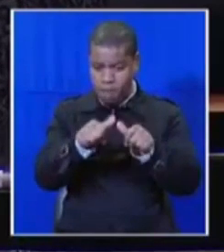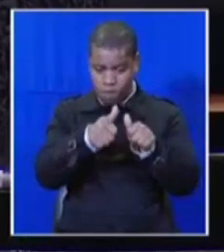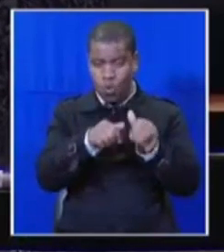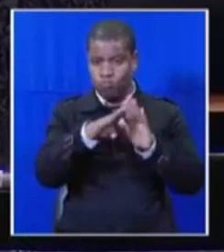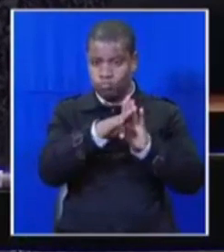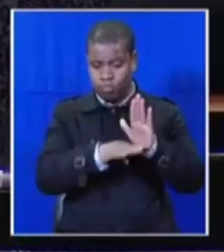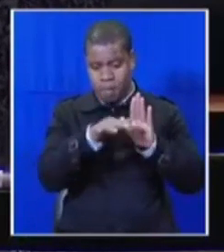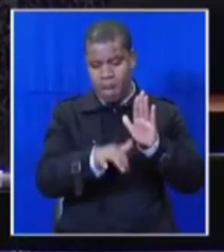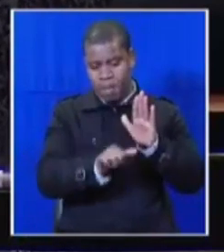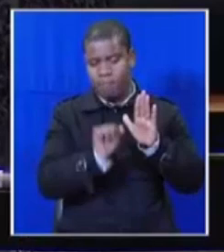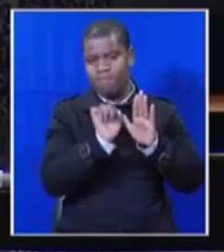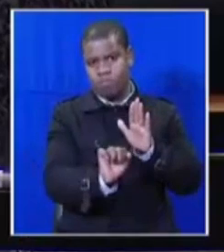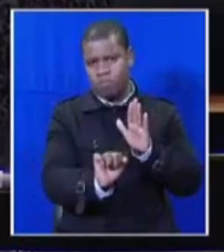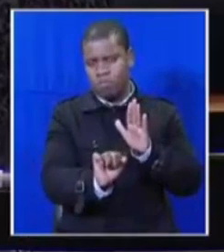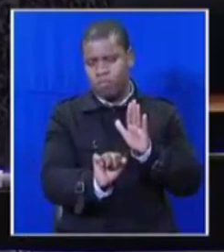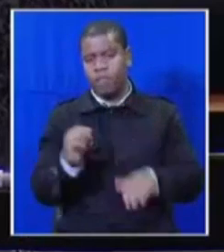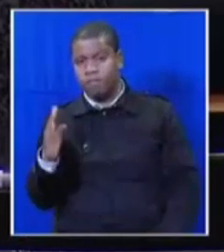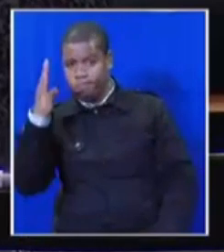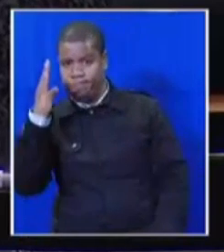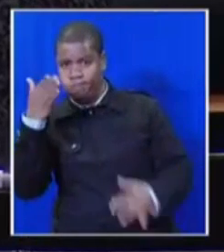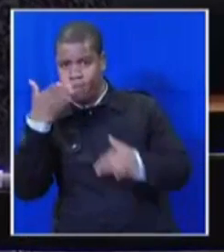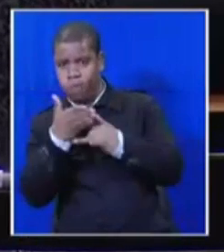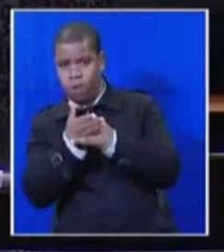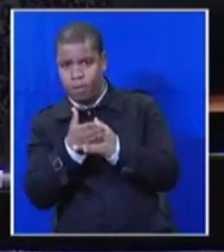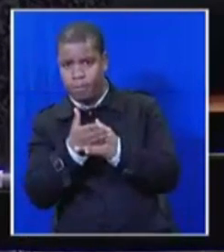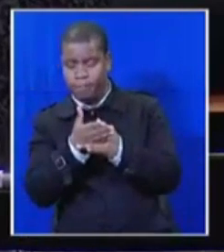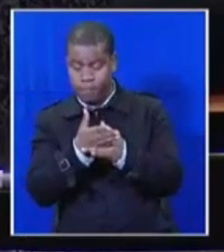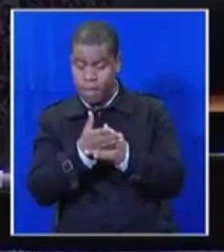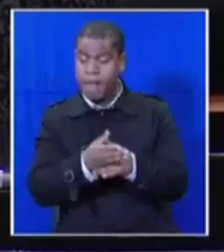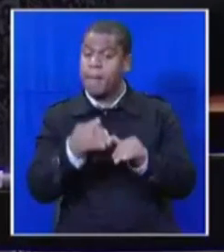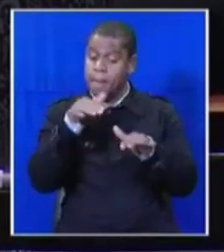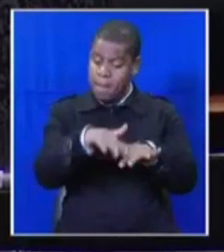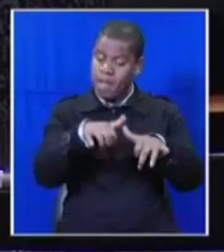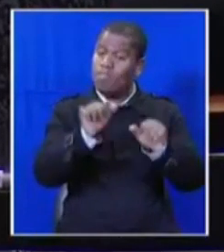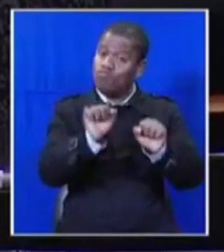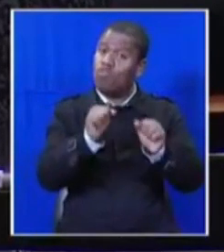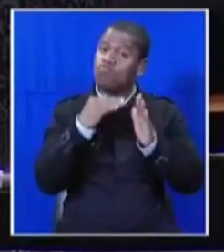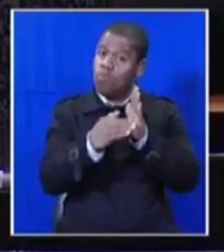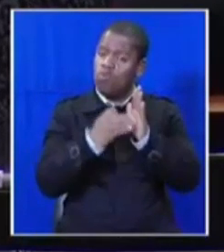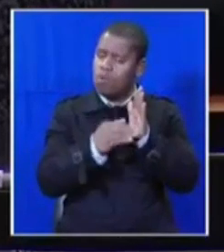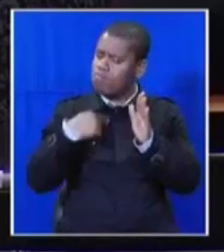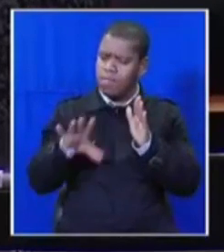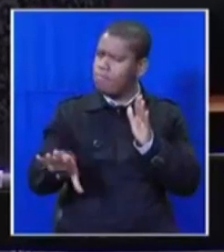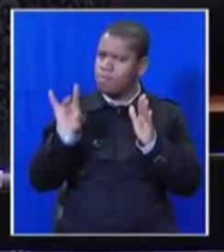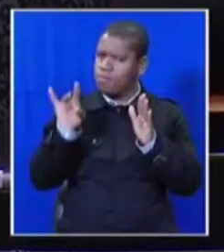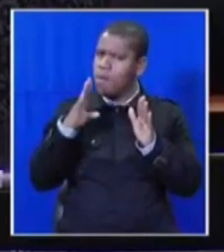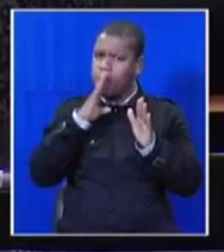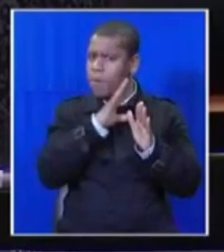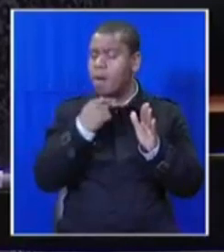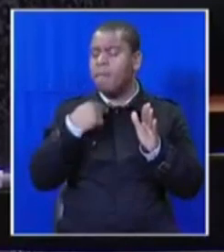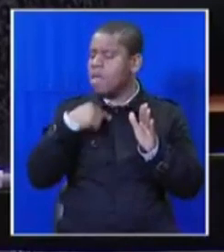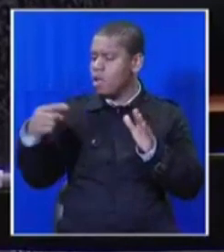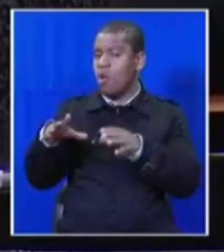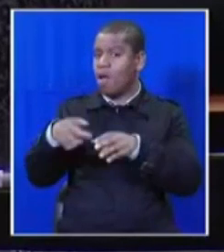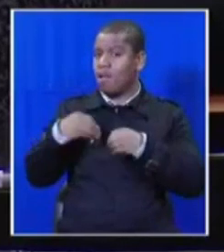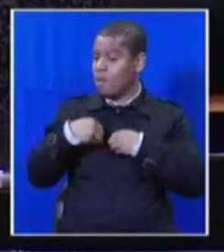this house. There is no, can I please speak there? Of the rules of Can I this speak? house. Can I speak I'm here? not going to allow anybody to